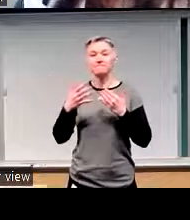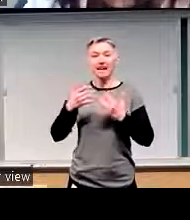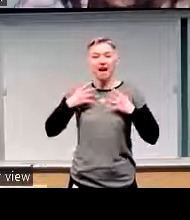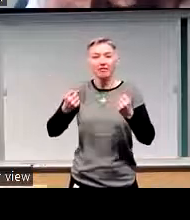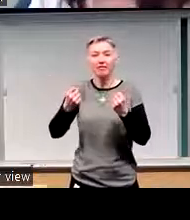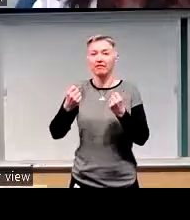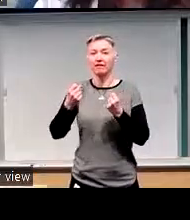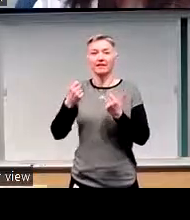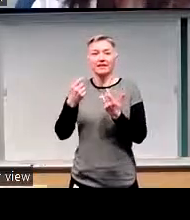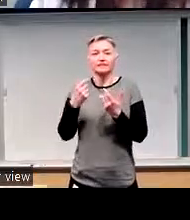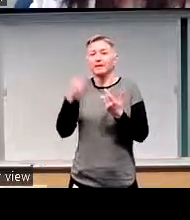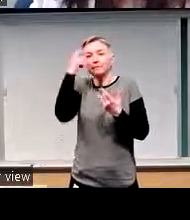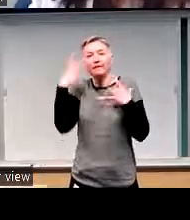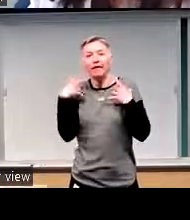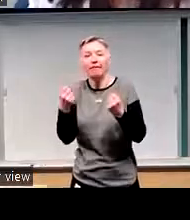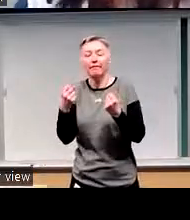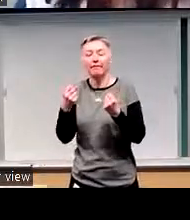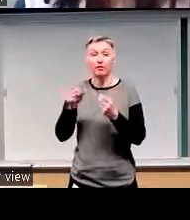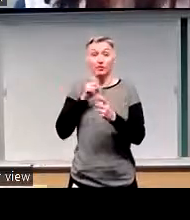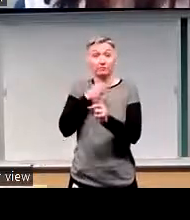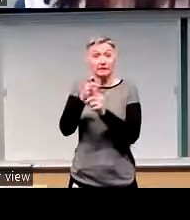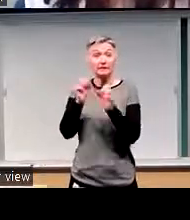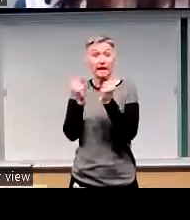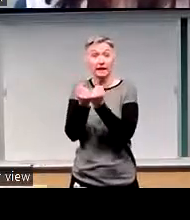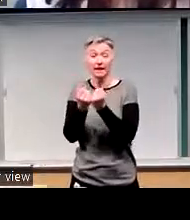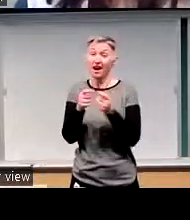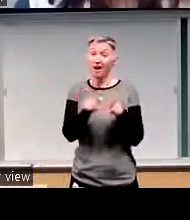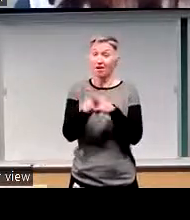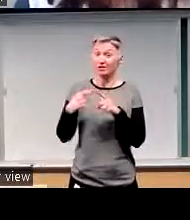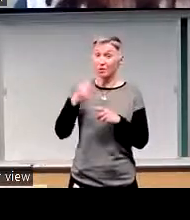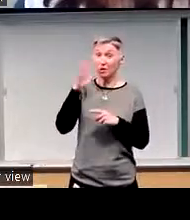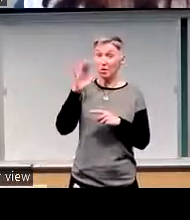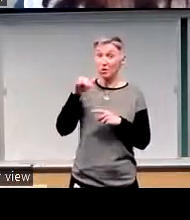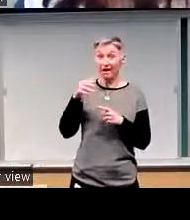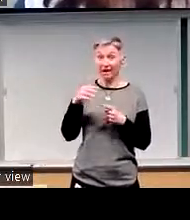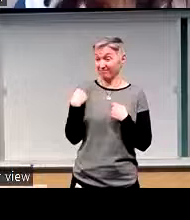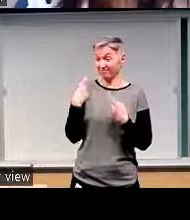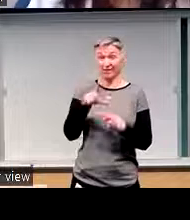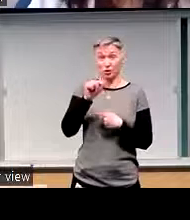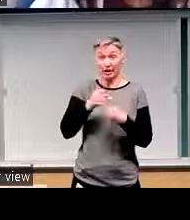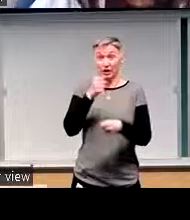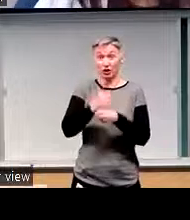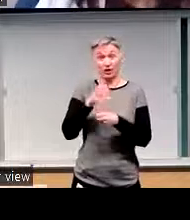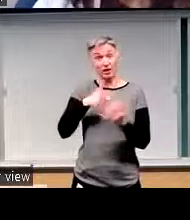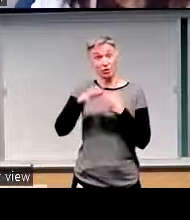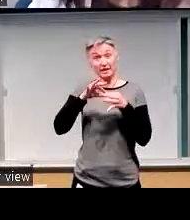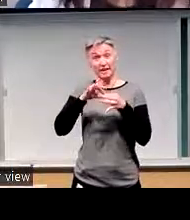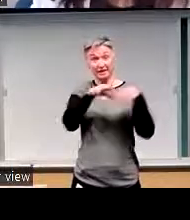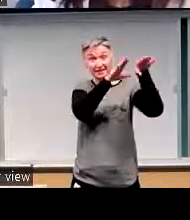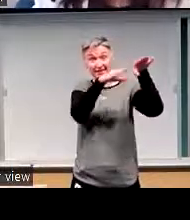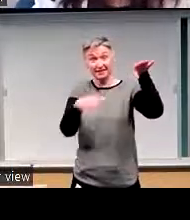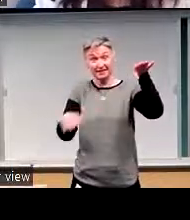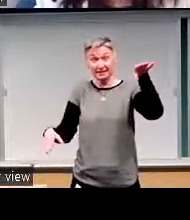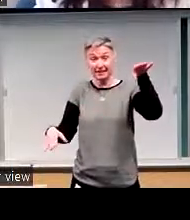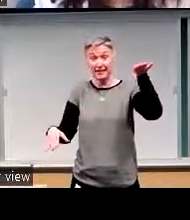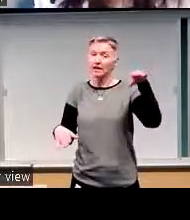society, and the downward trend in social connectedness for almost 2 decades, there have been a wide